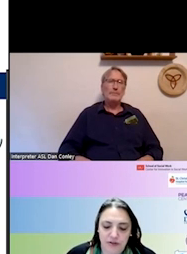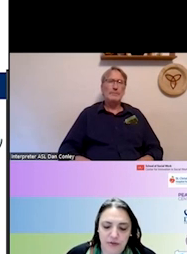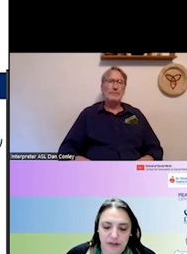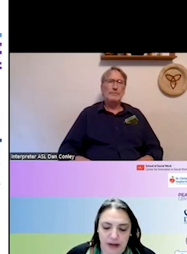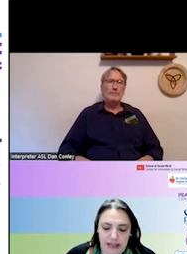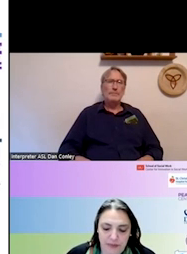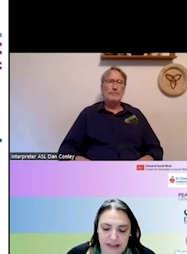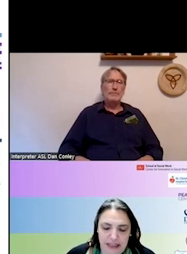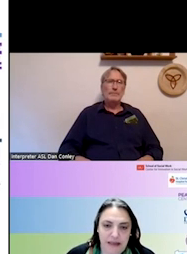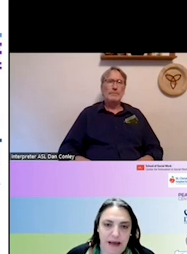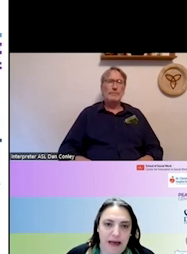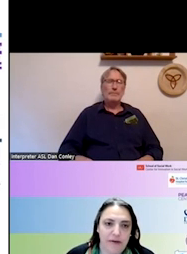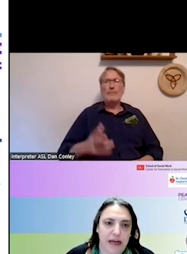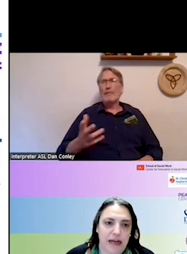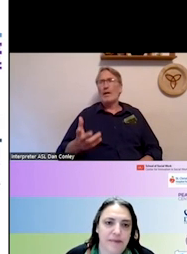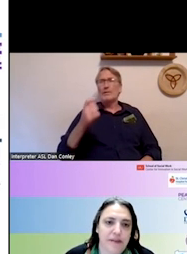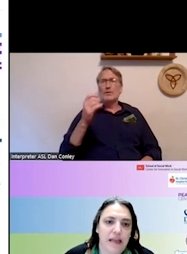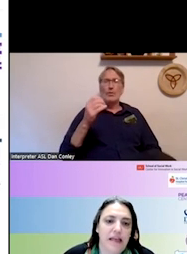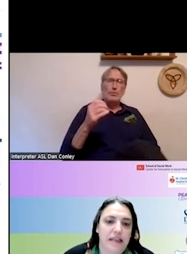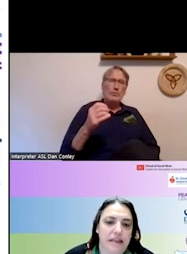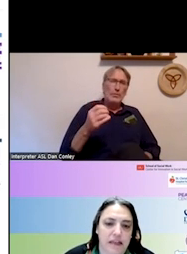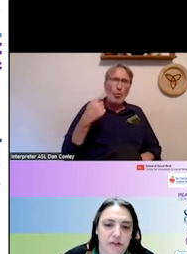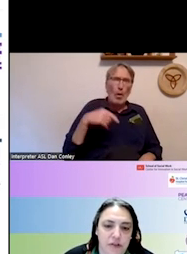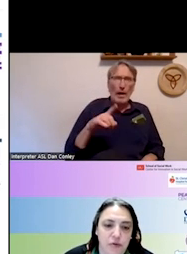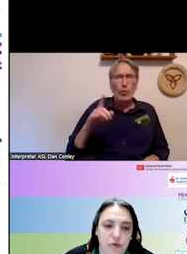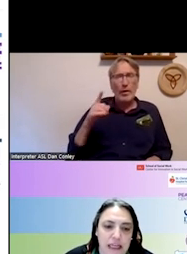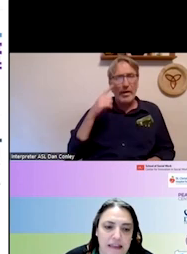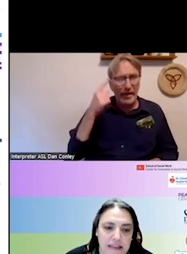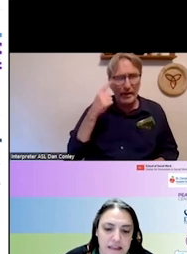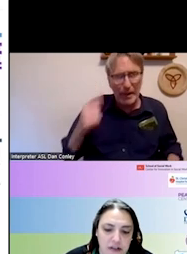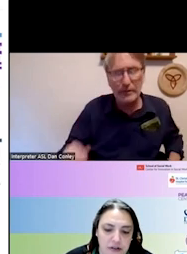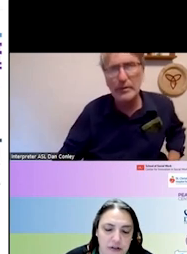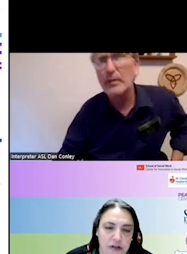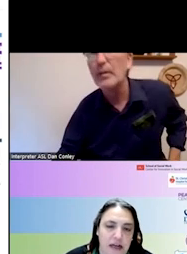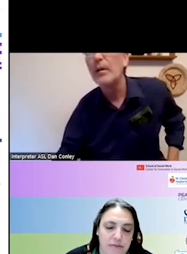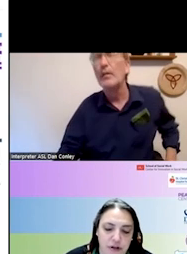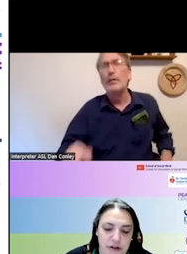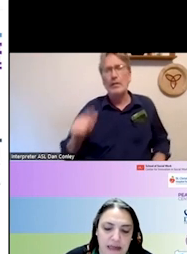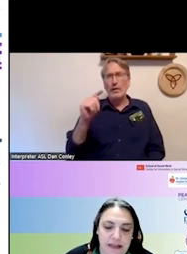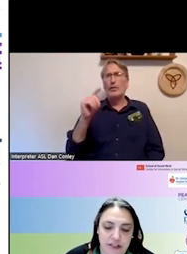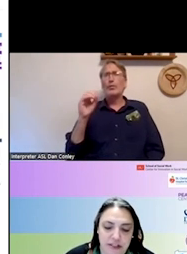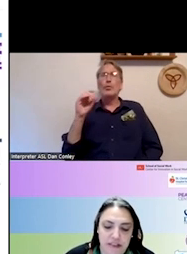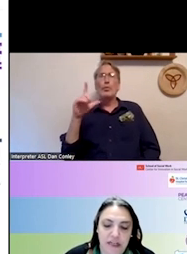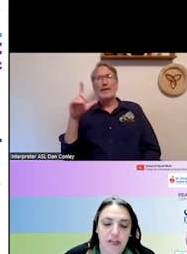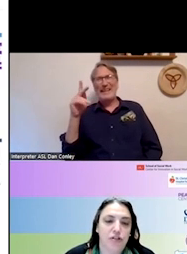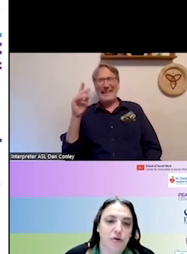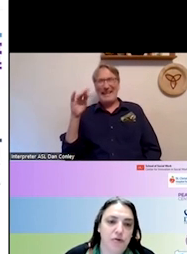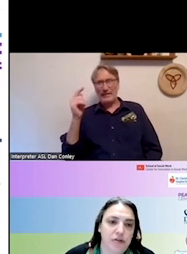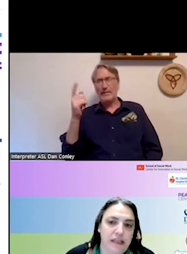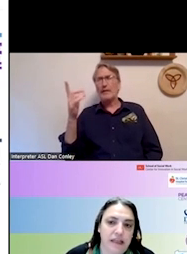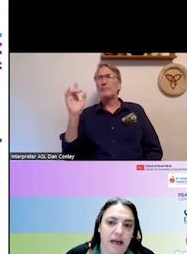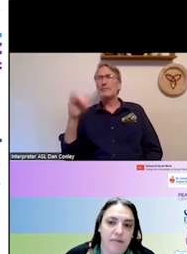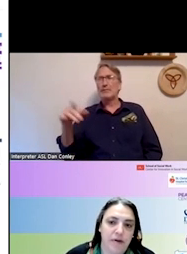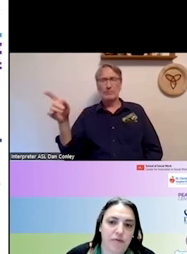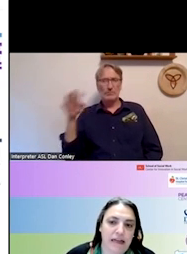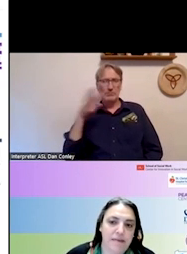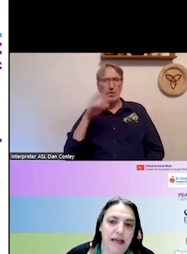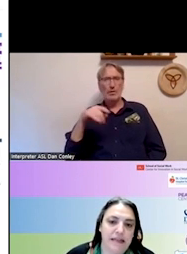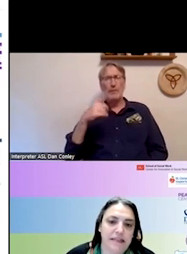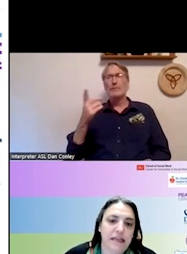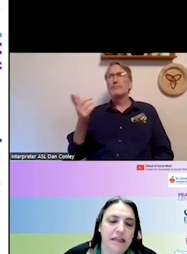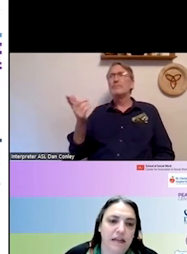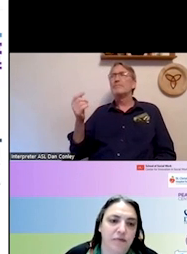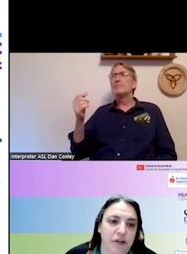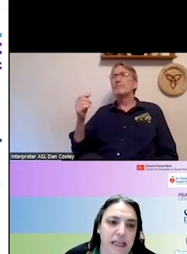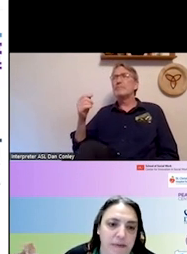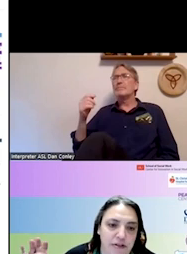And so, you know, as we think about the toolkit that Dr. Chernak mentioned, totally